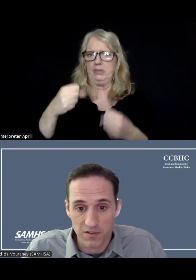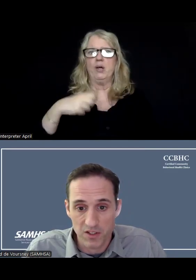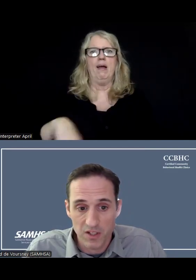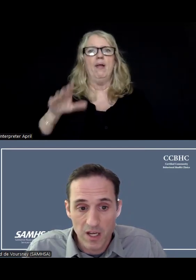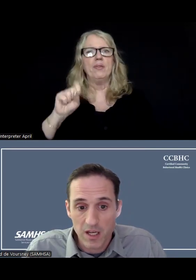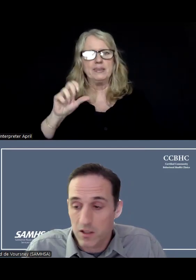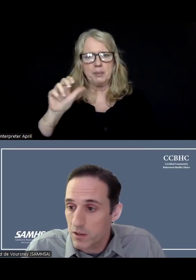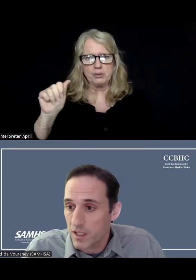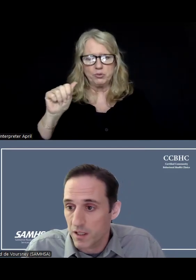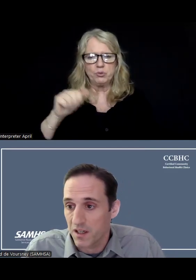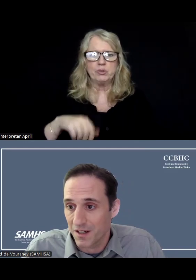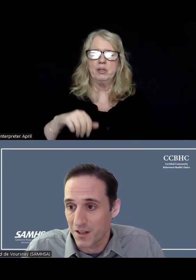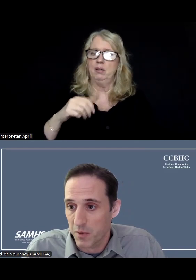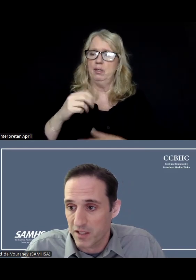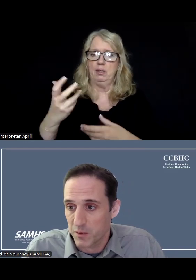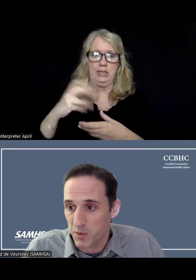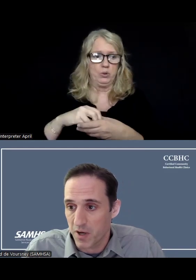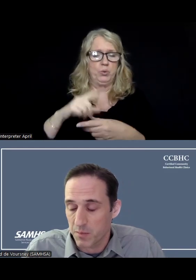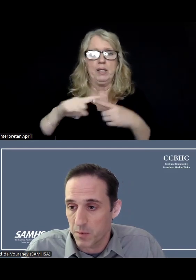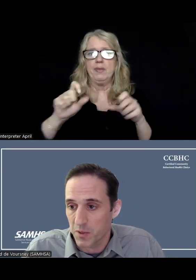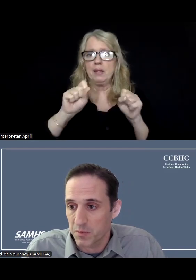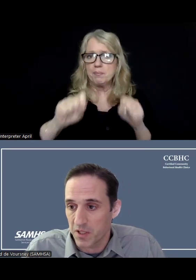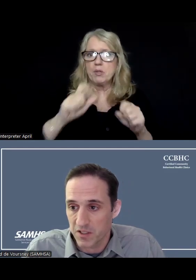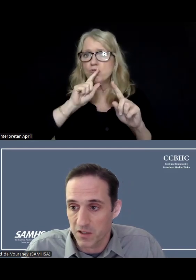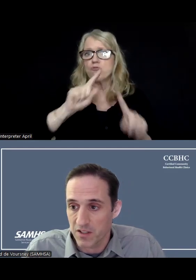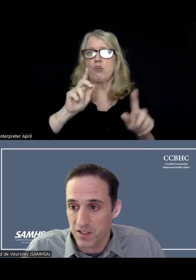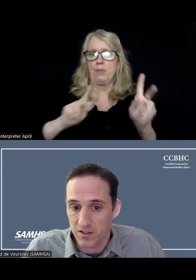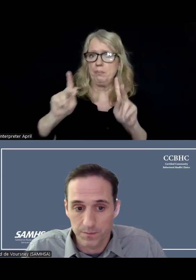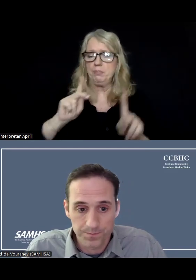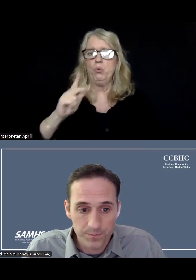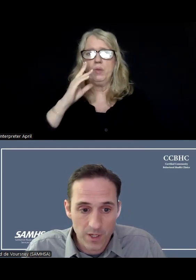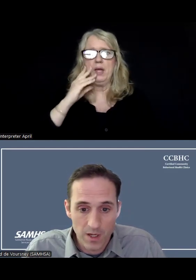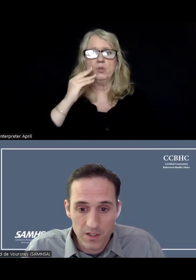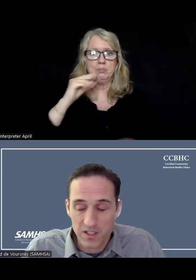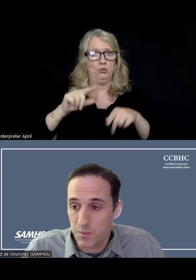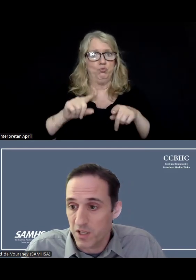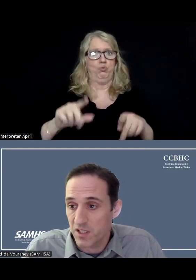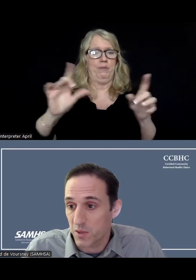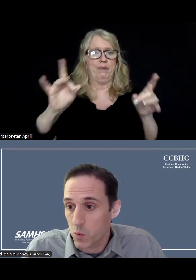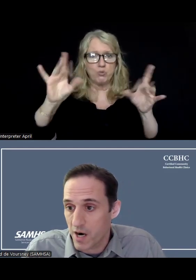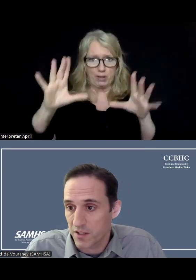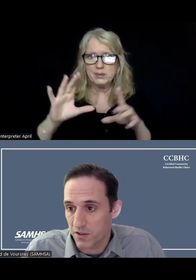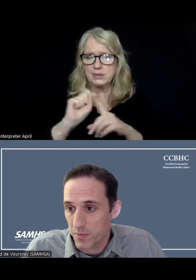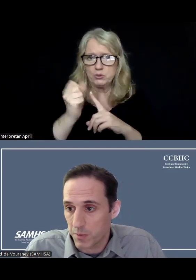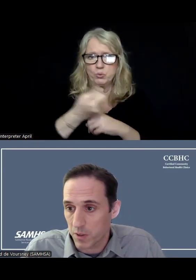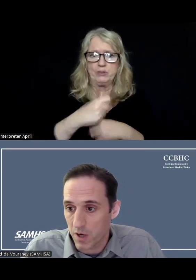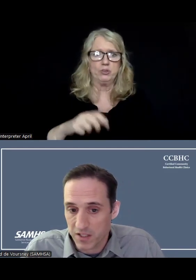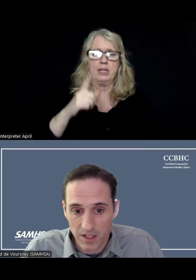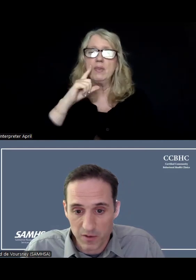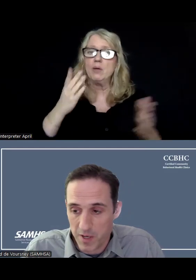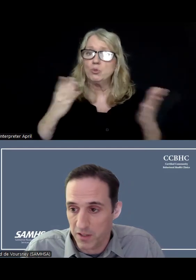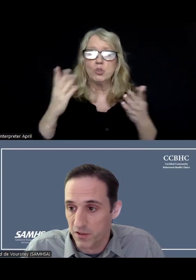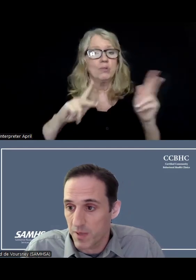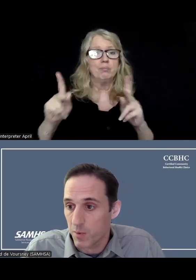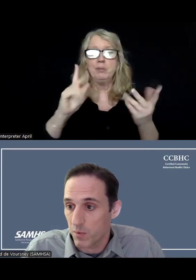care services, including the capacity to respond to people who are experiencing crises. CCBHCs are required to serve people across